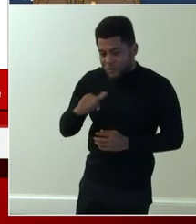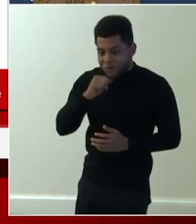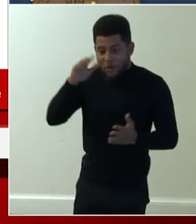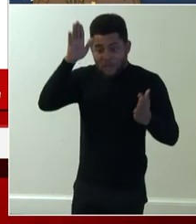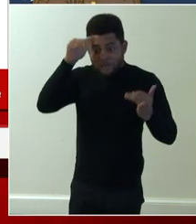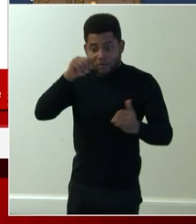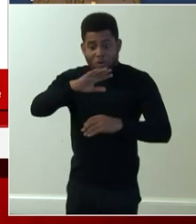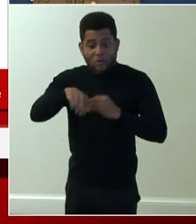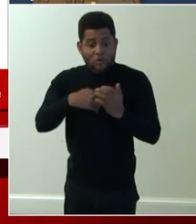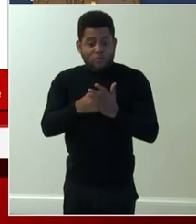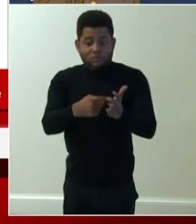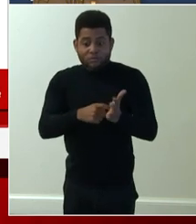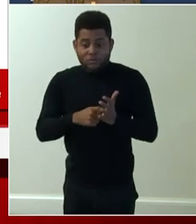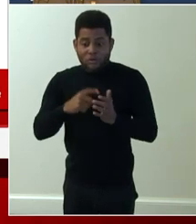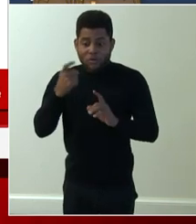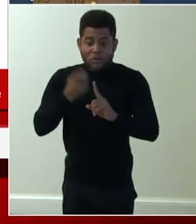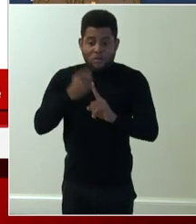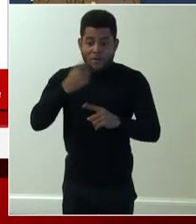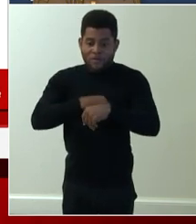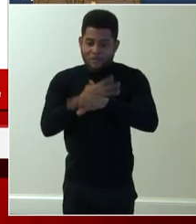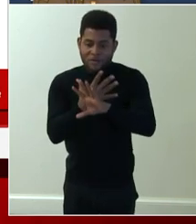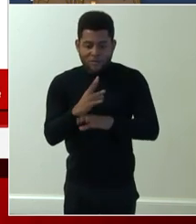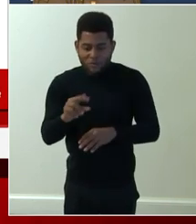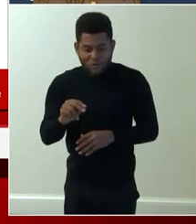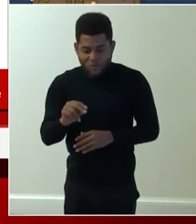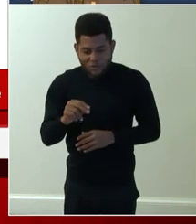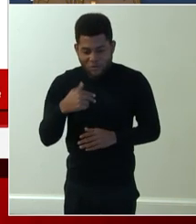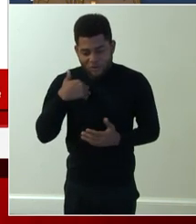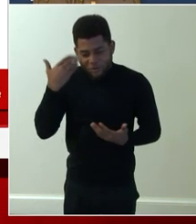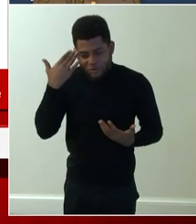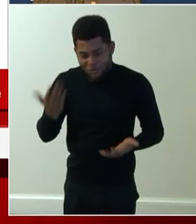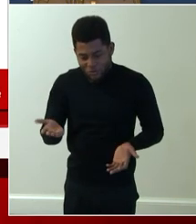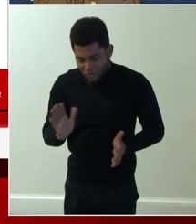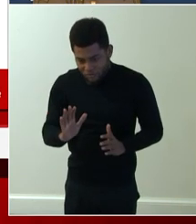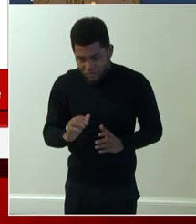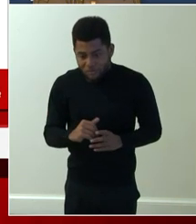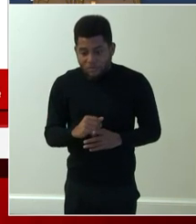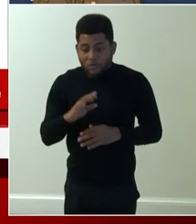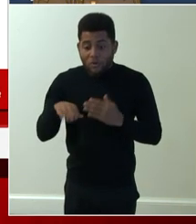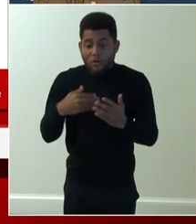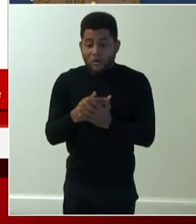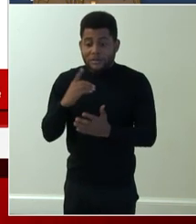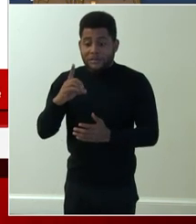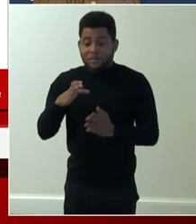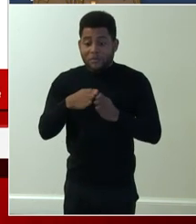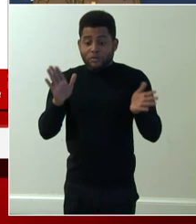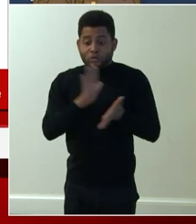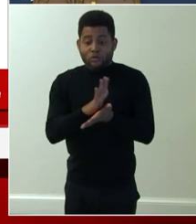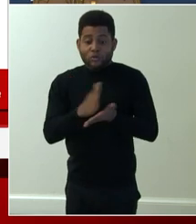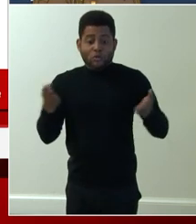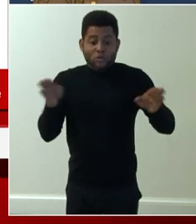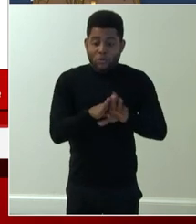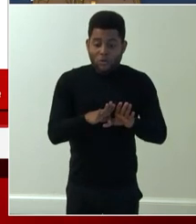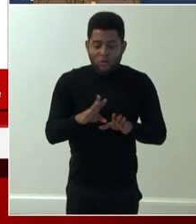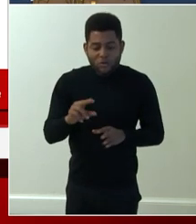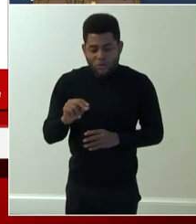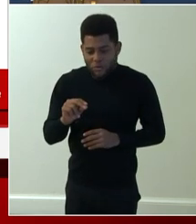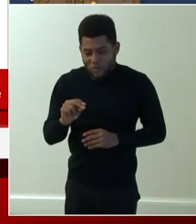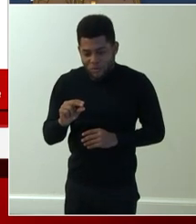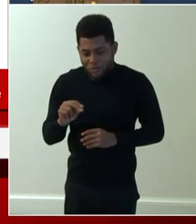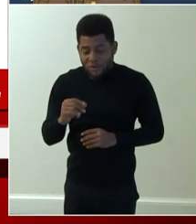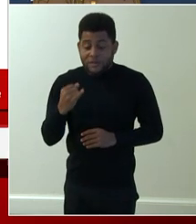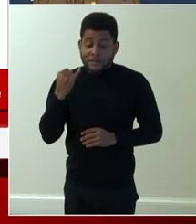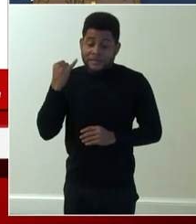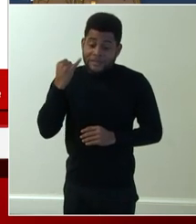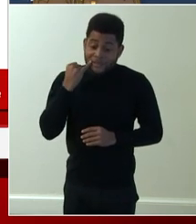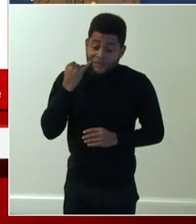given exactly where we are now, that all of DC public schools is going to be closed. What we will say, however, is if a school cannot